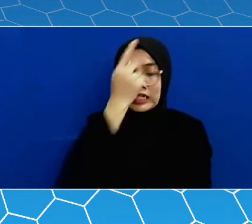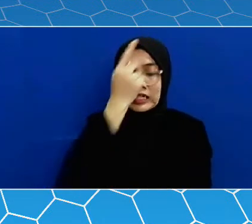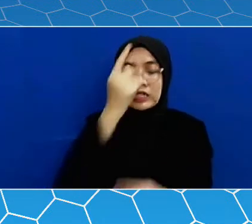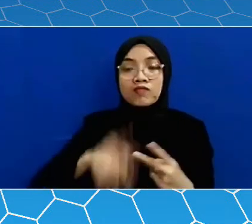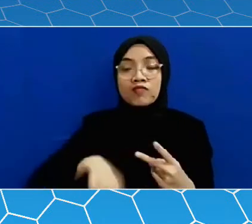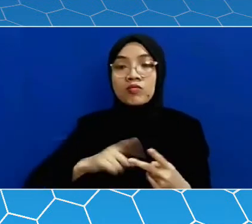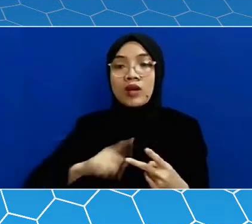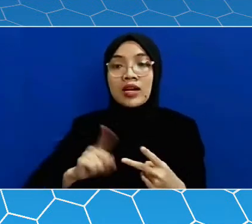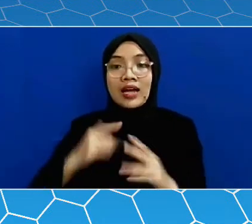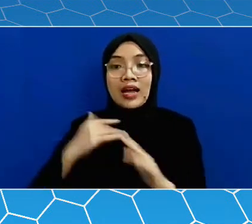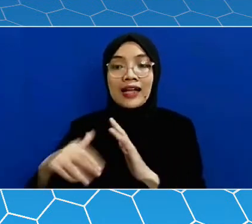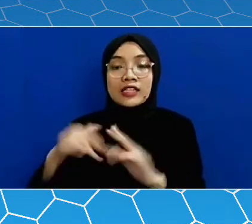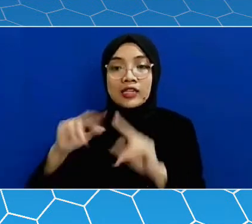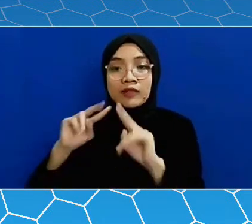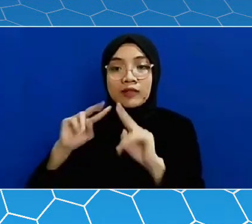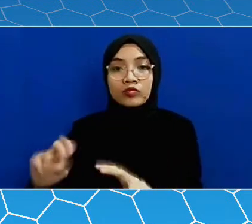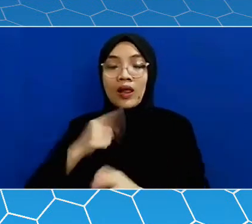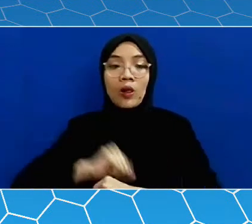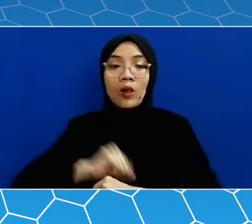please.